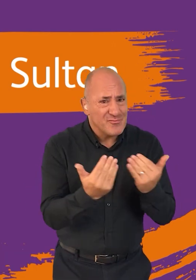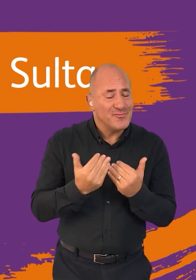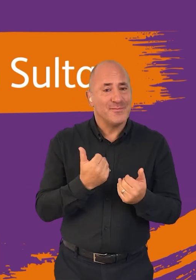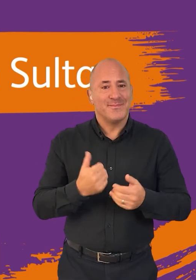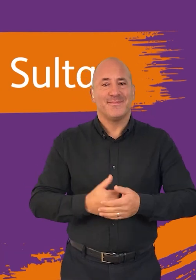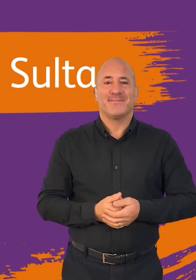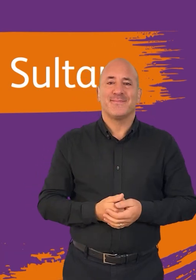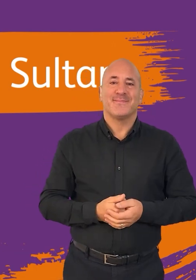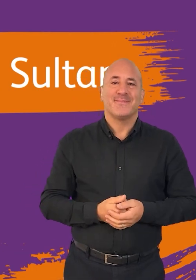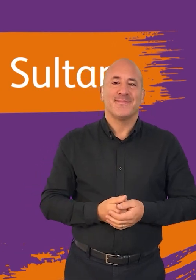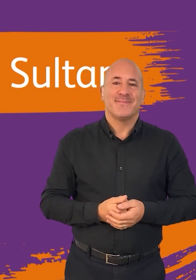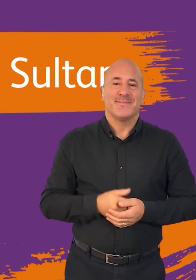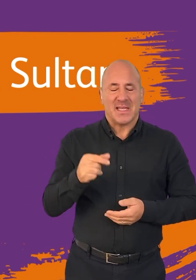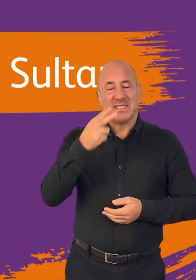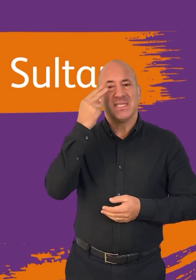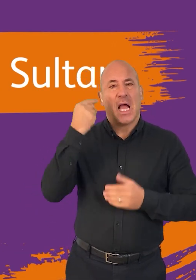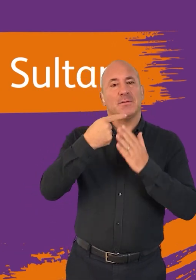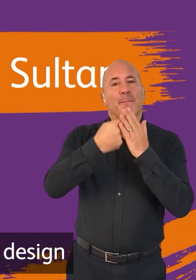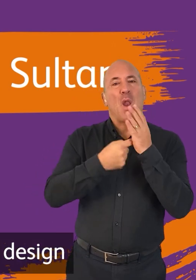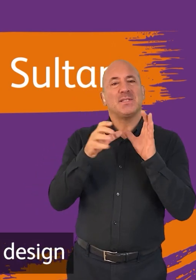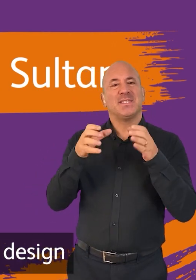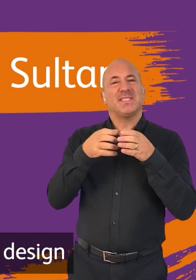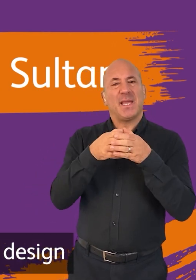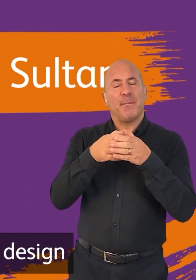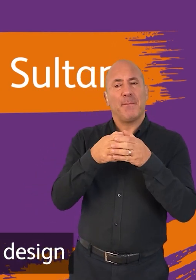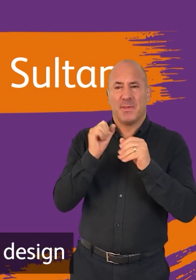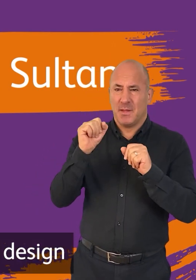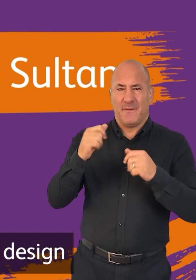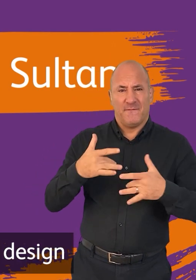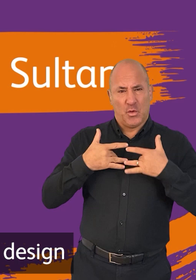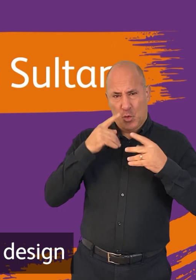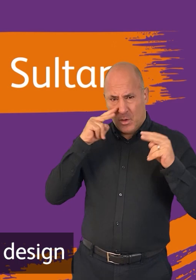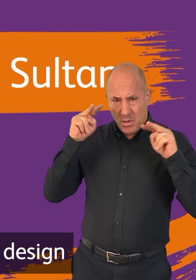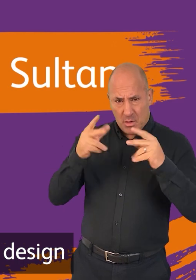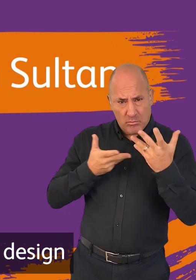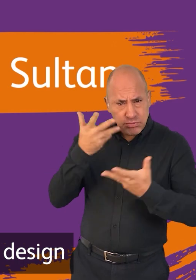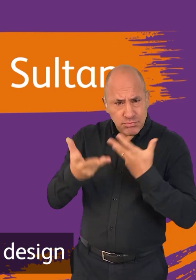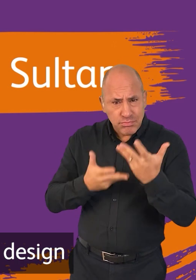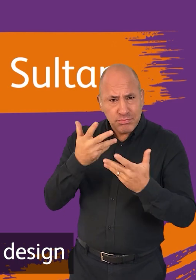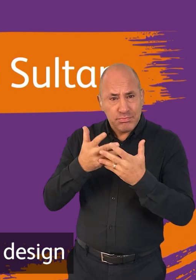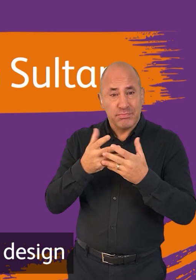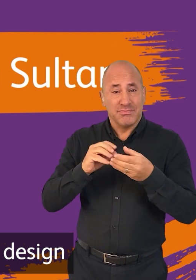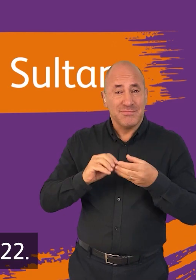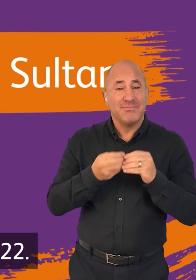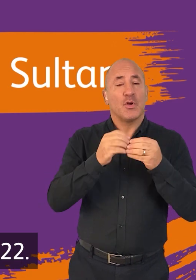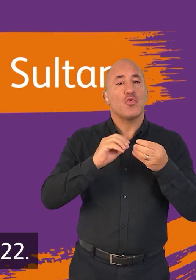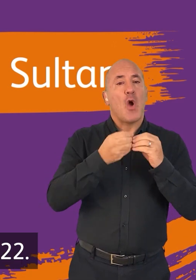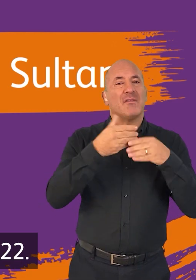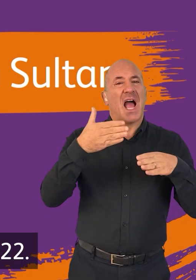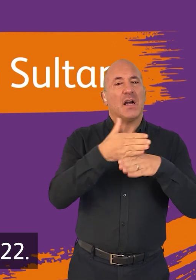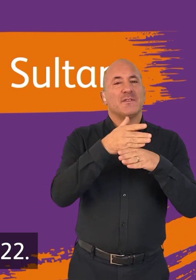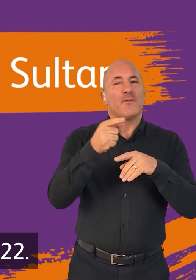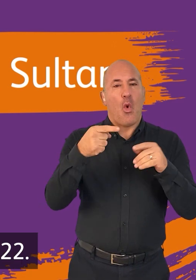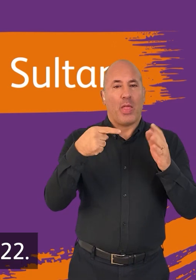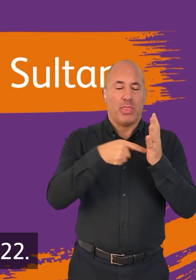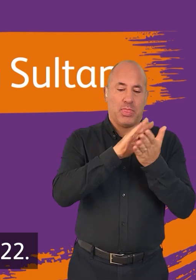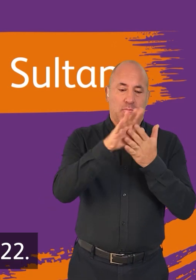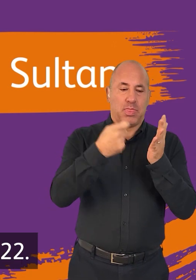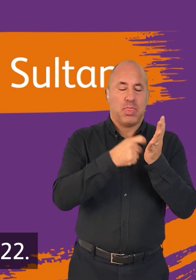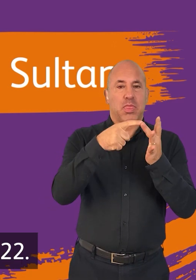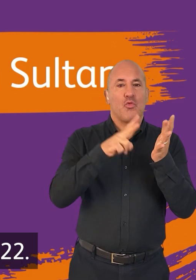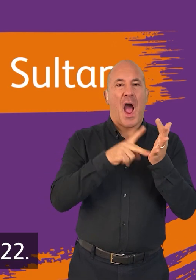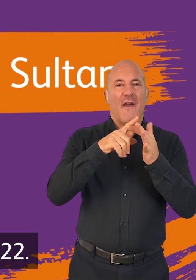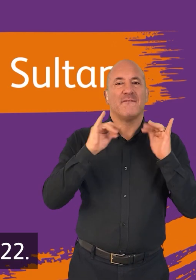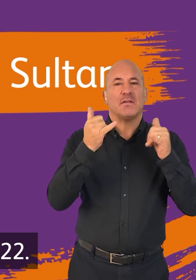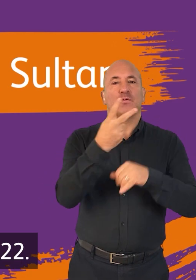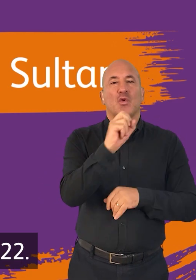with volunteering. He has provided the Sense Policy team with useful insight and helped design the craft activities at Thrive